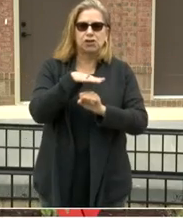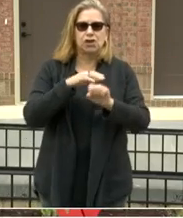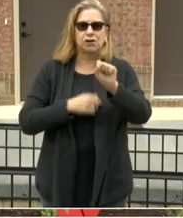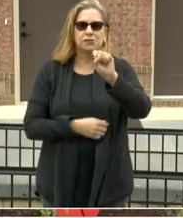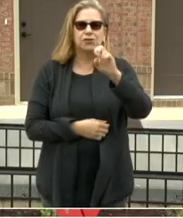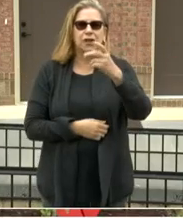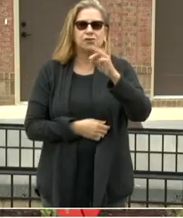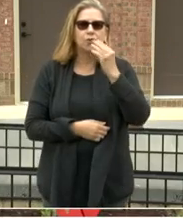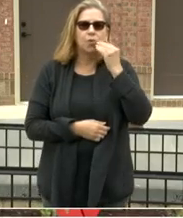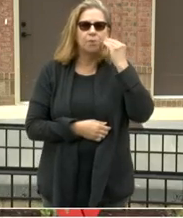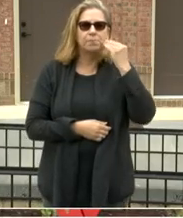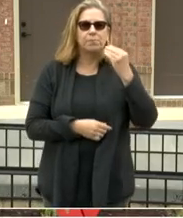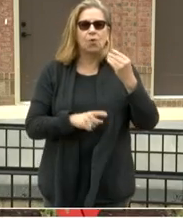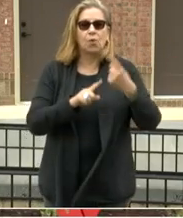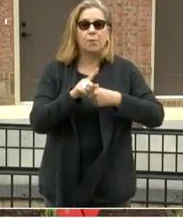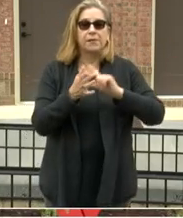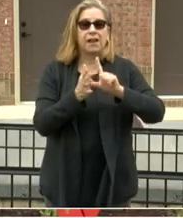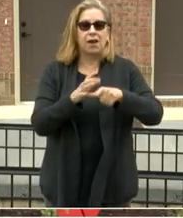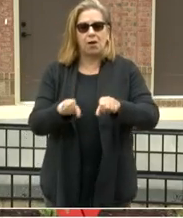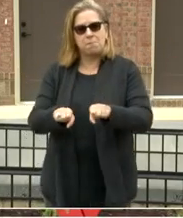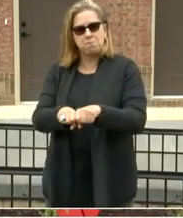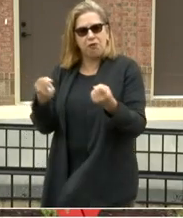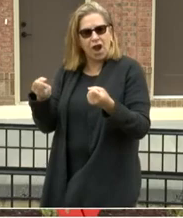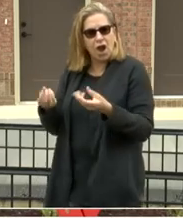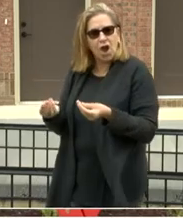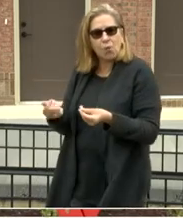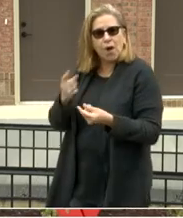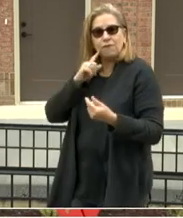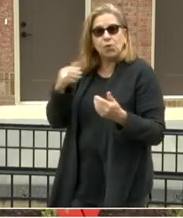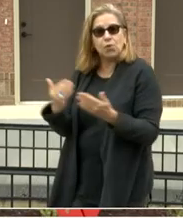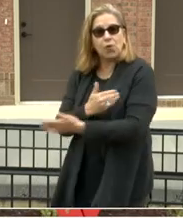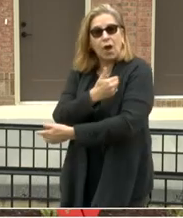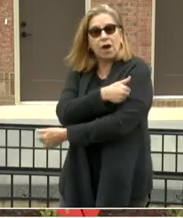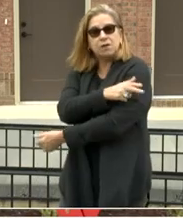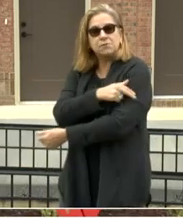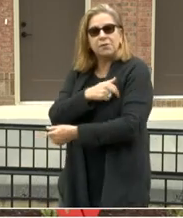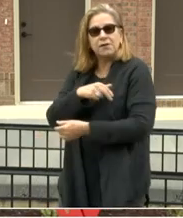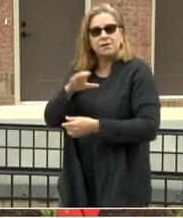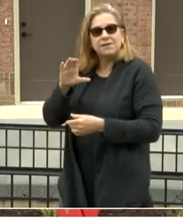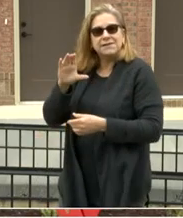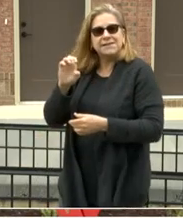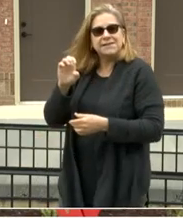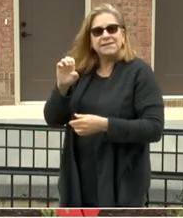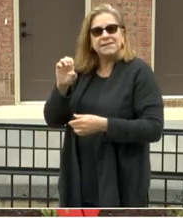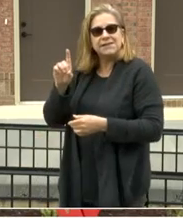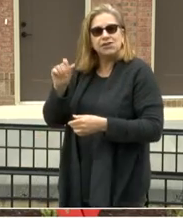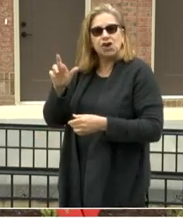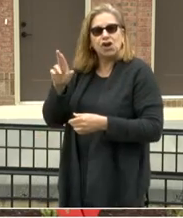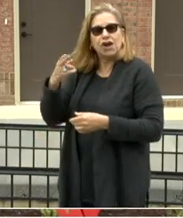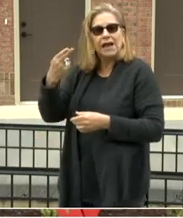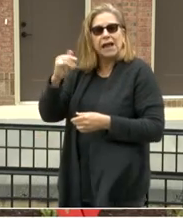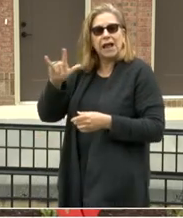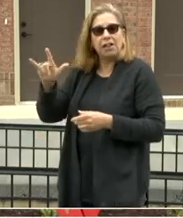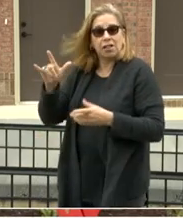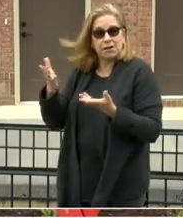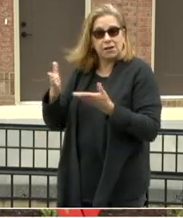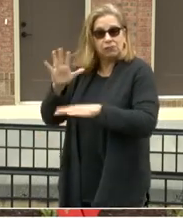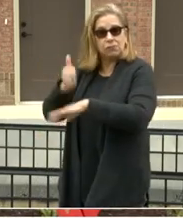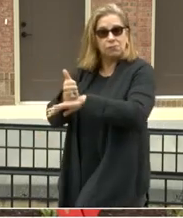construction of the new Cedar Hill Regional Medical Center, starting a new chapter for health care for our residents east of the